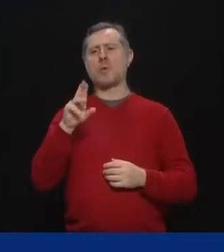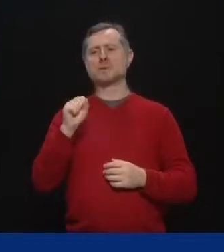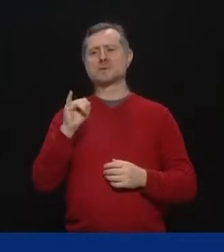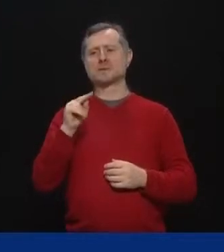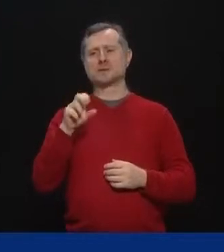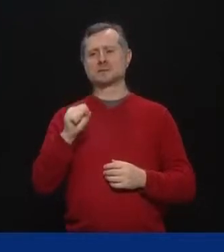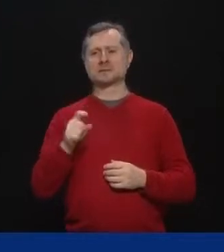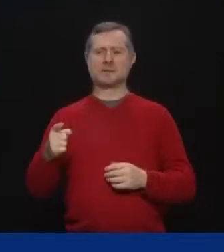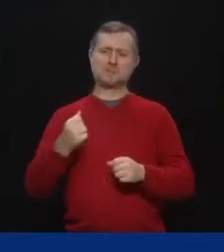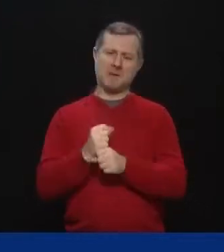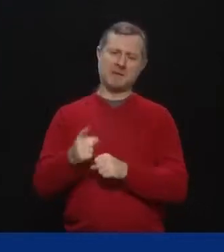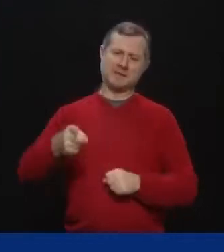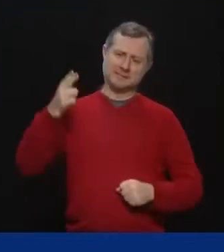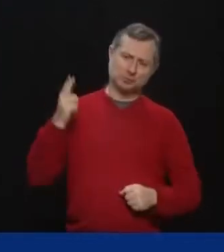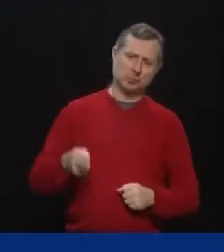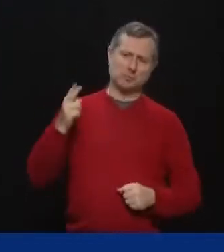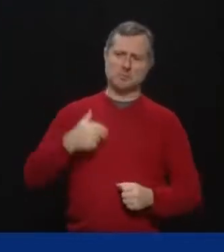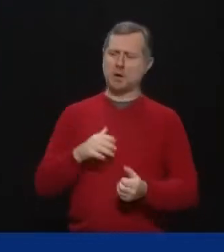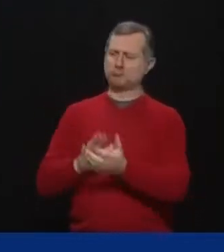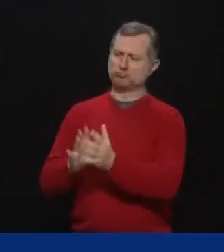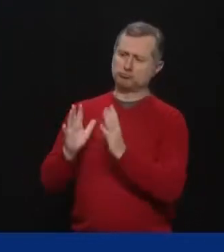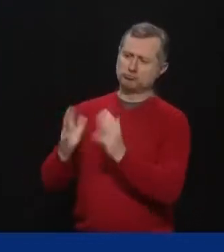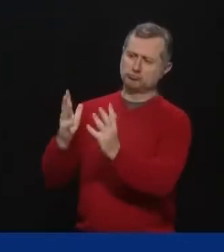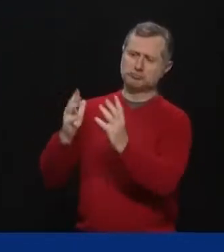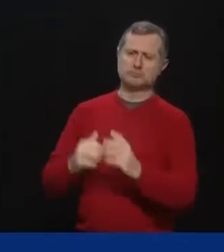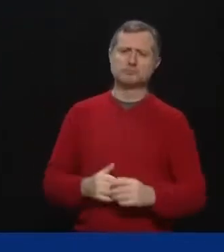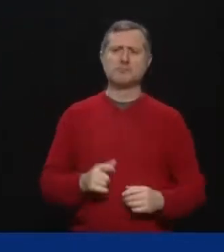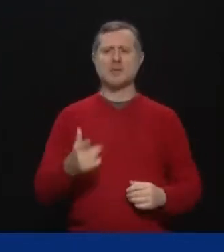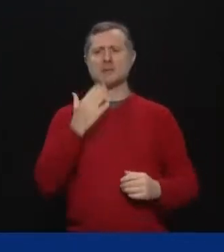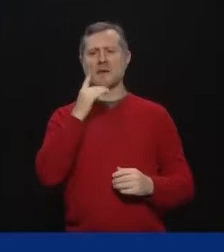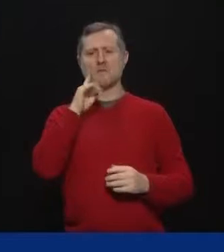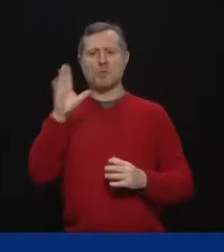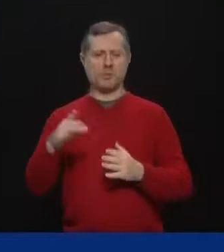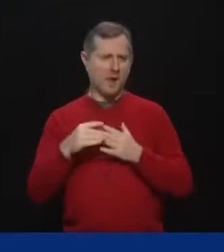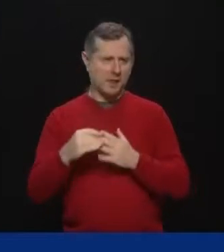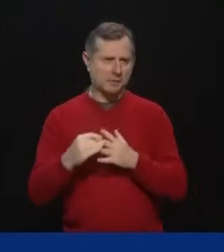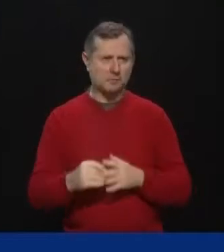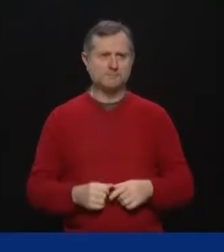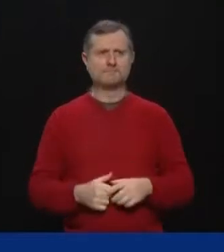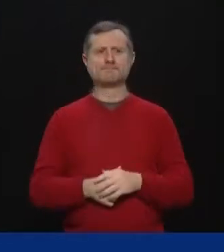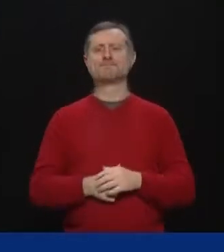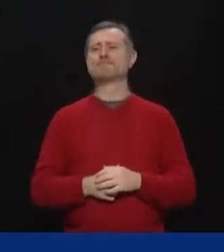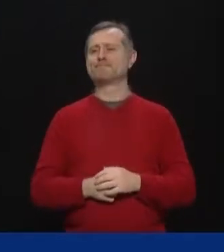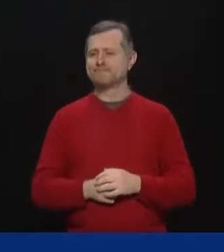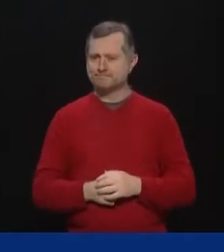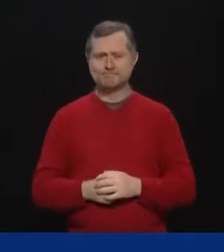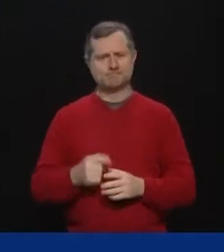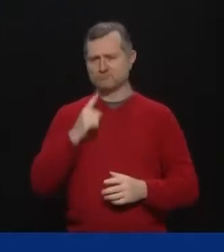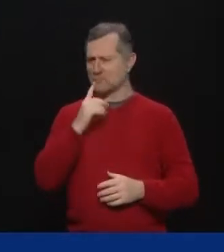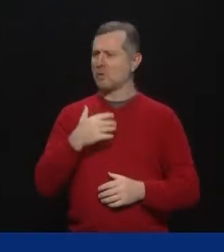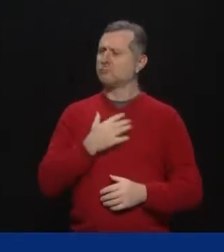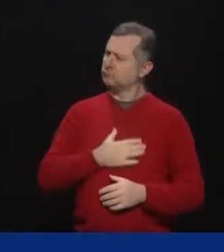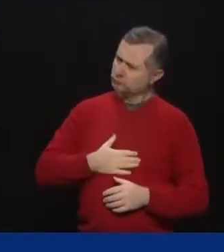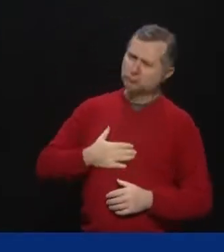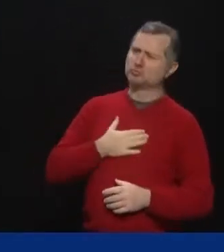making some history there, my friend. And thank you for your incredible leadership. It has been a joy to work with you.